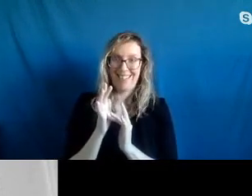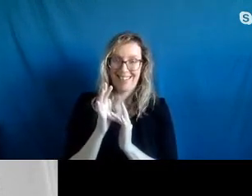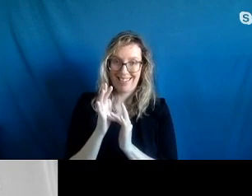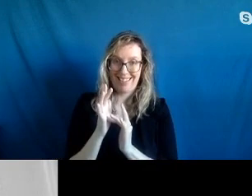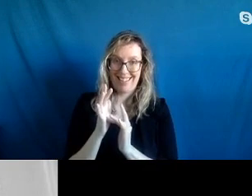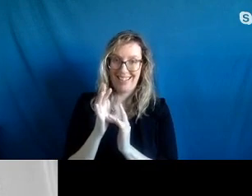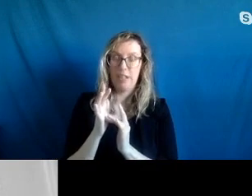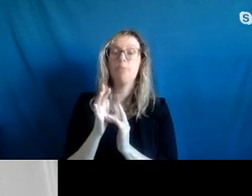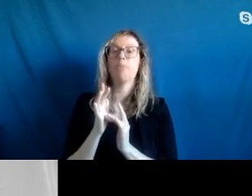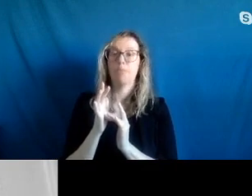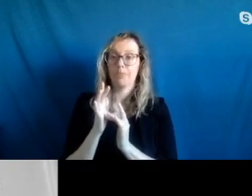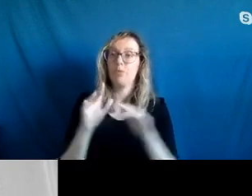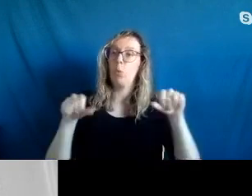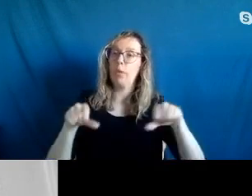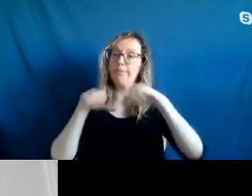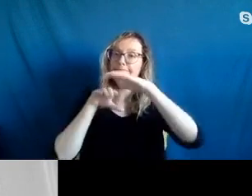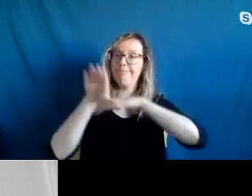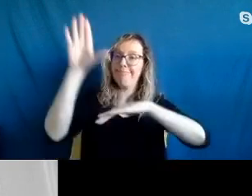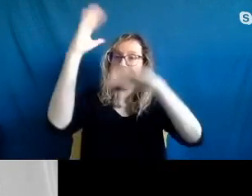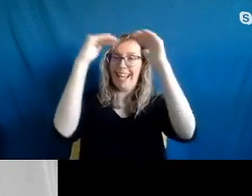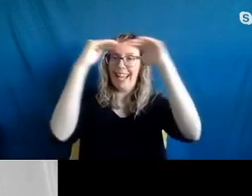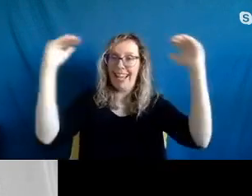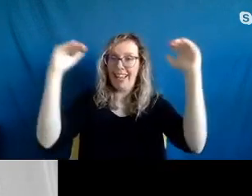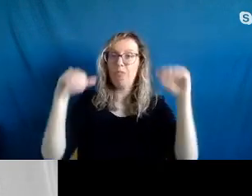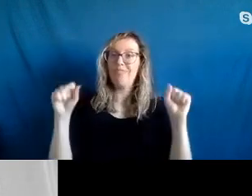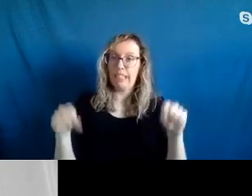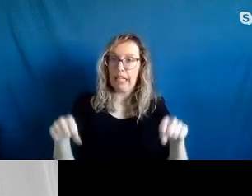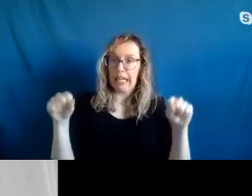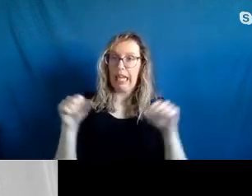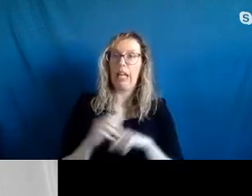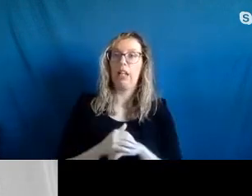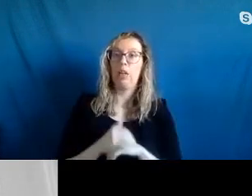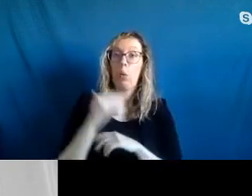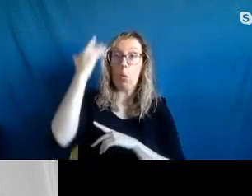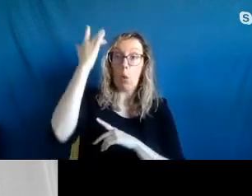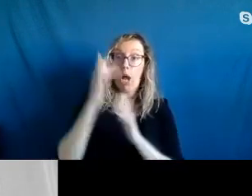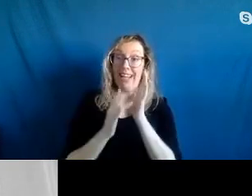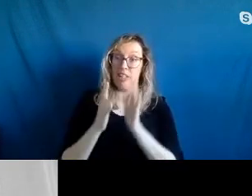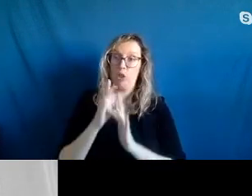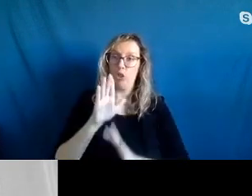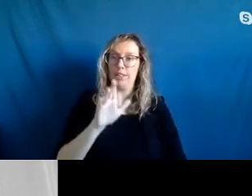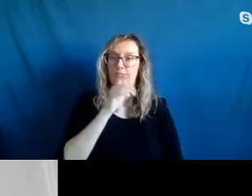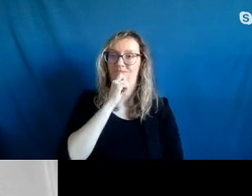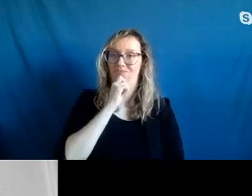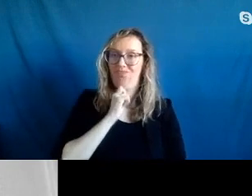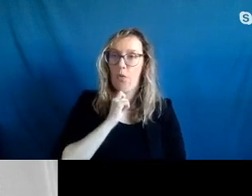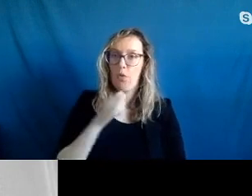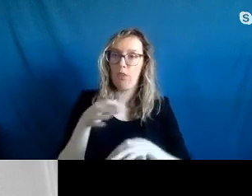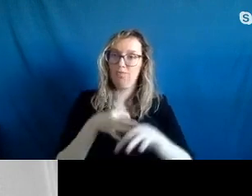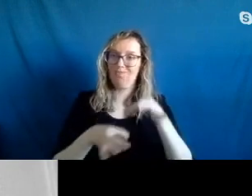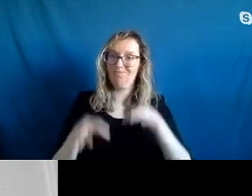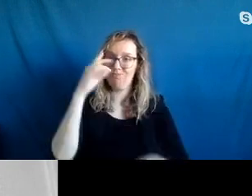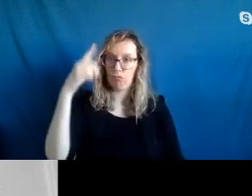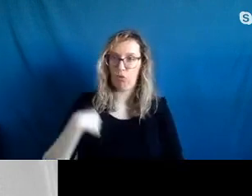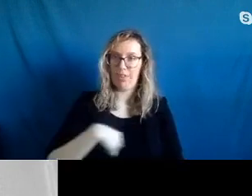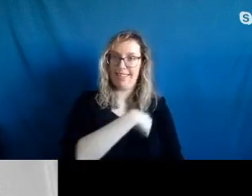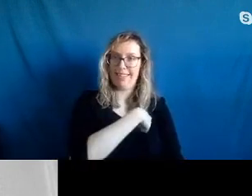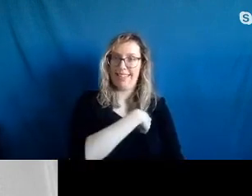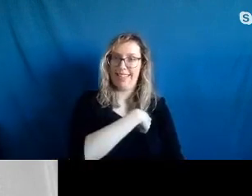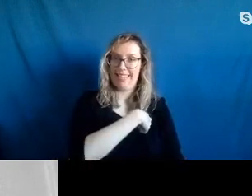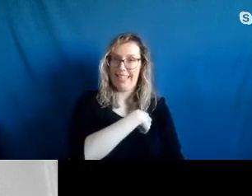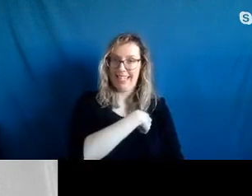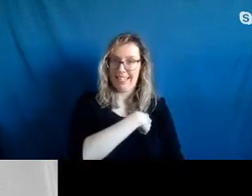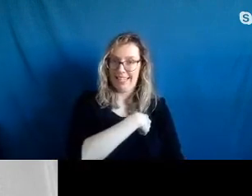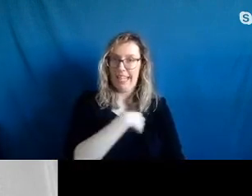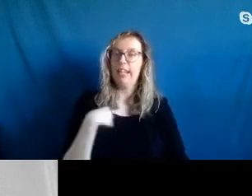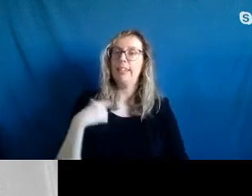curtain, that is, through his flesh, and since we have a great priest over the house of God, let us approach with a